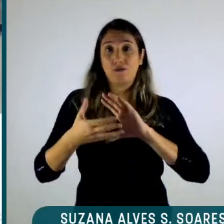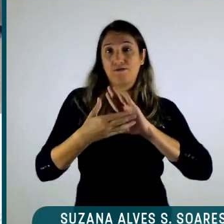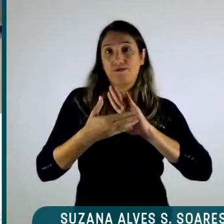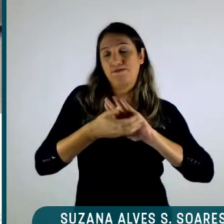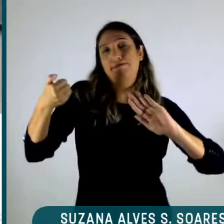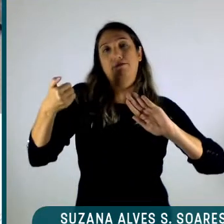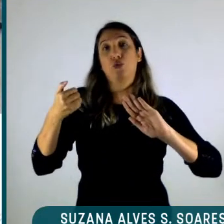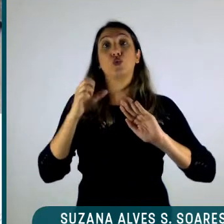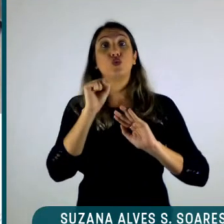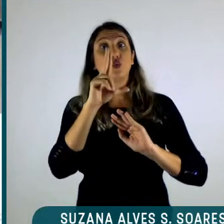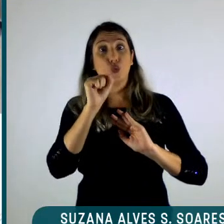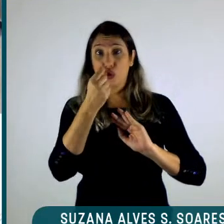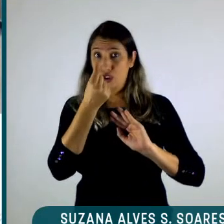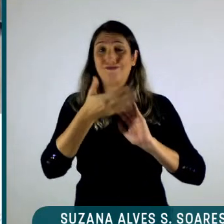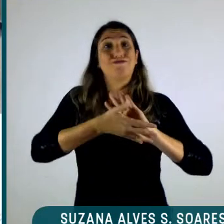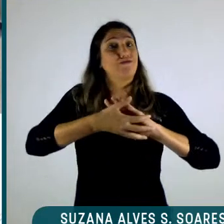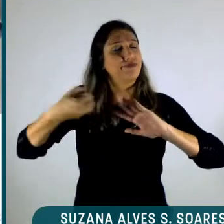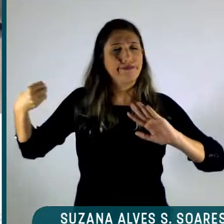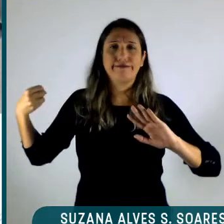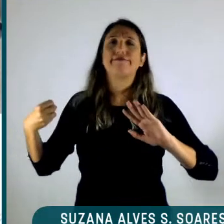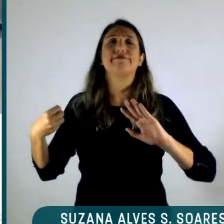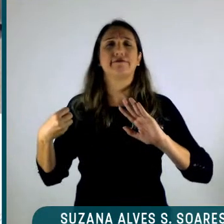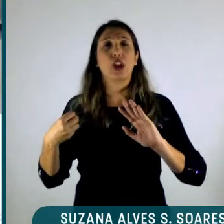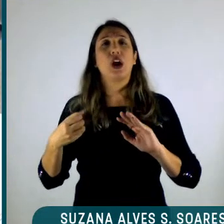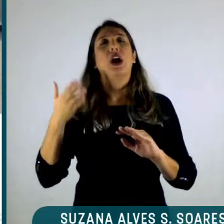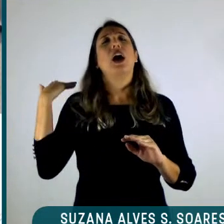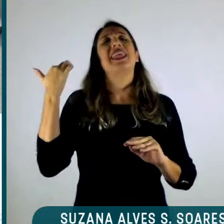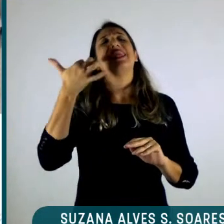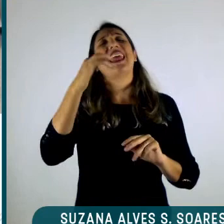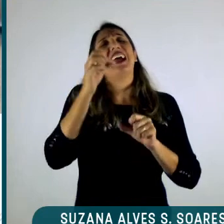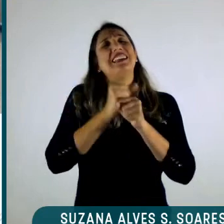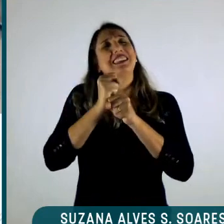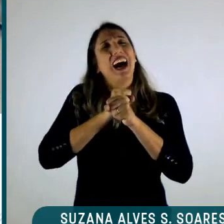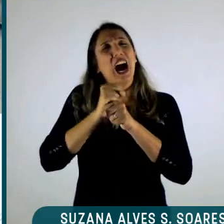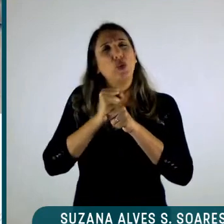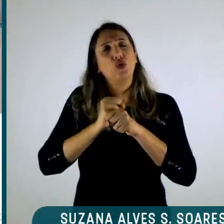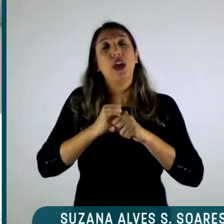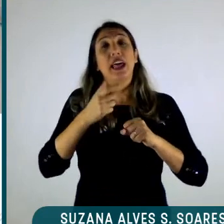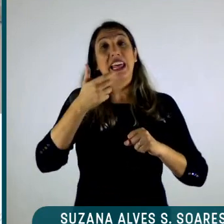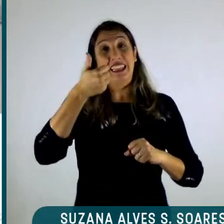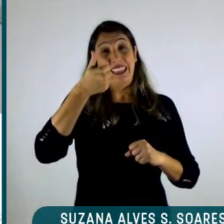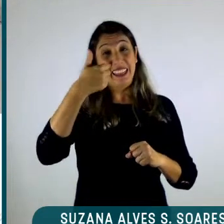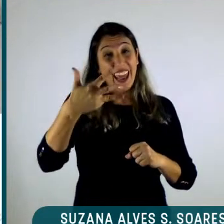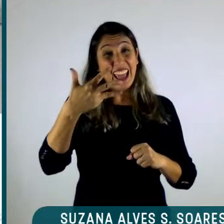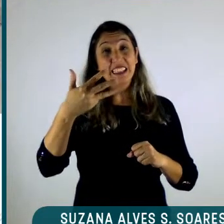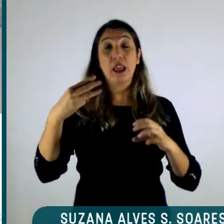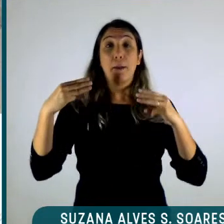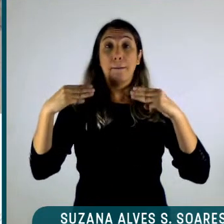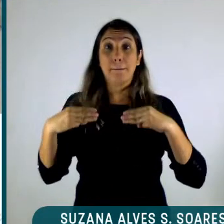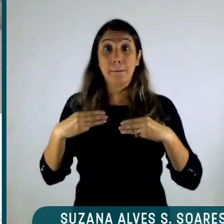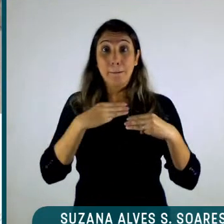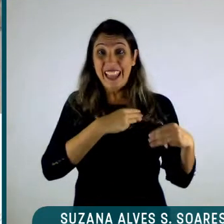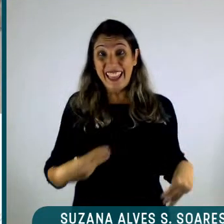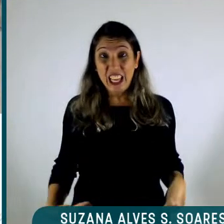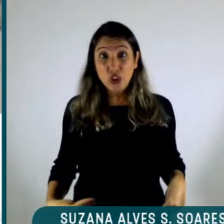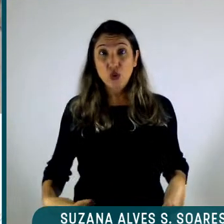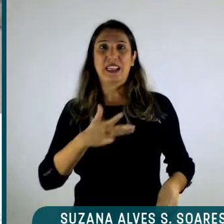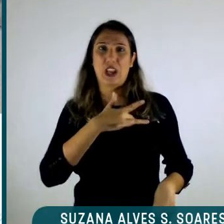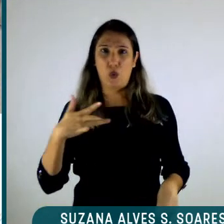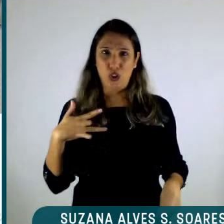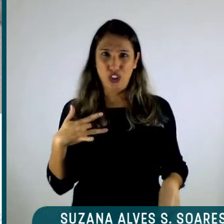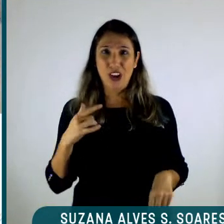Over to 20 billion reals was taken off the system. In the last 10